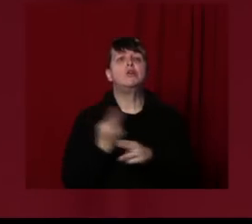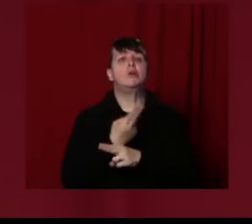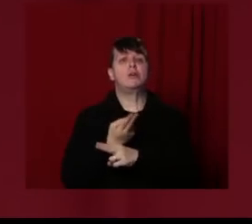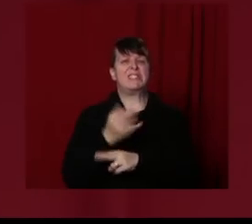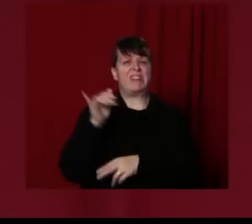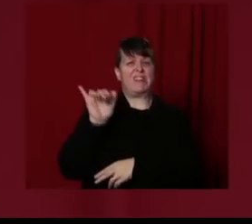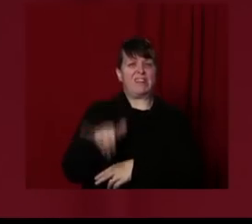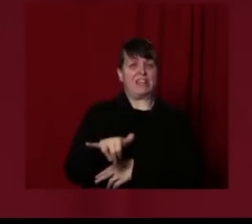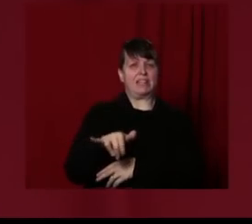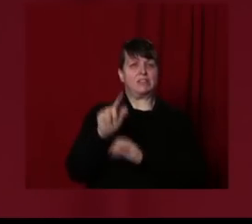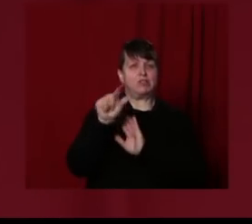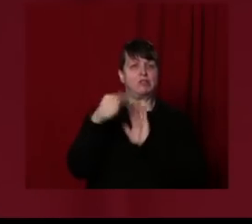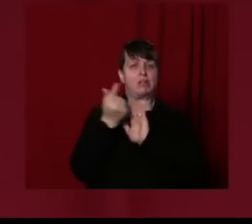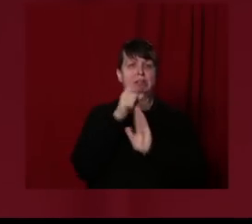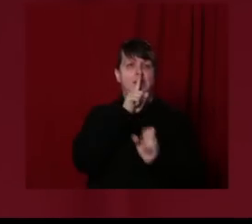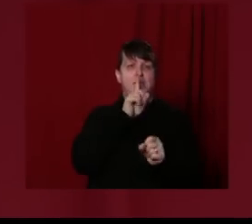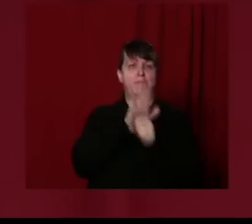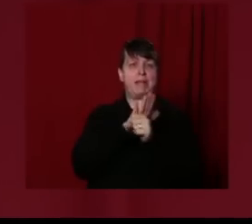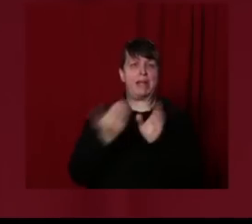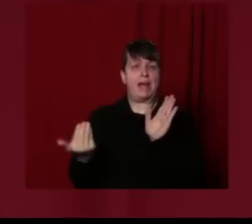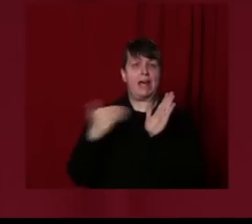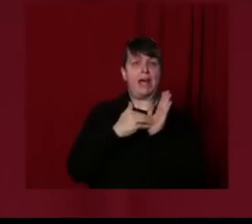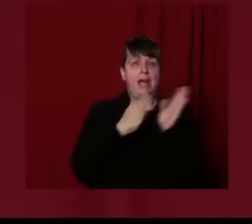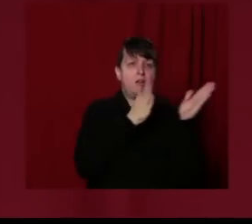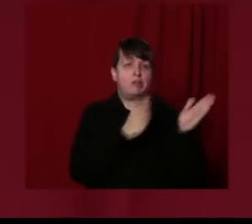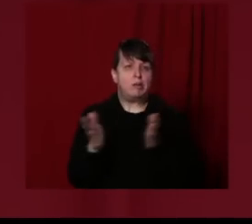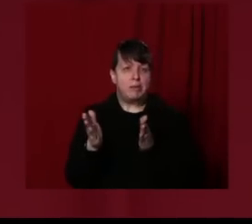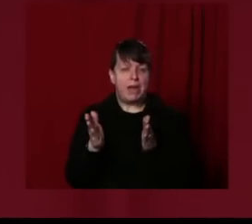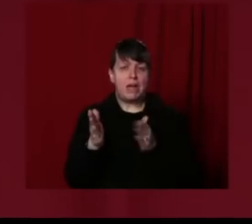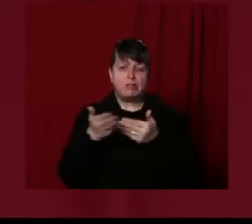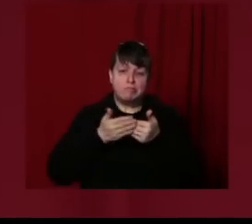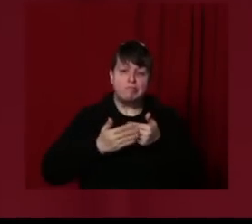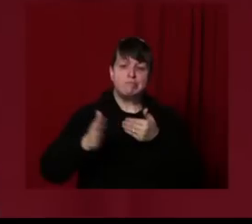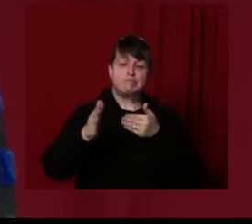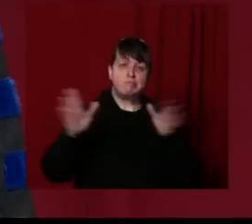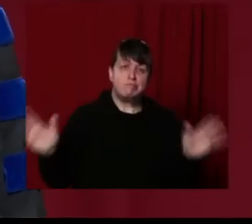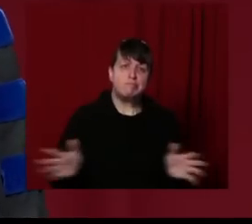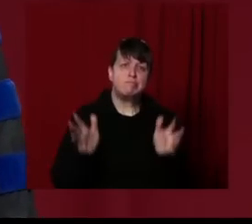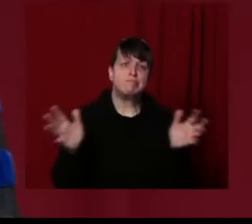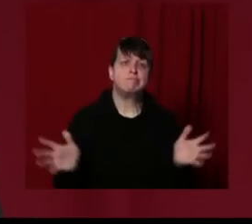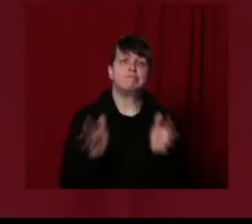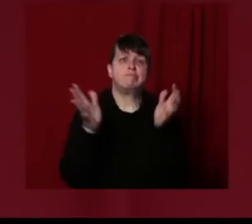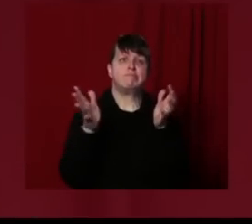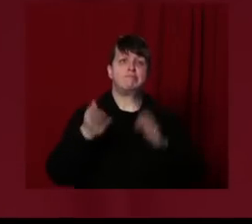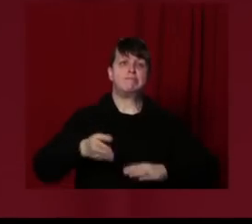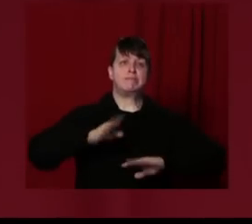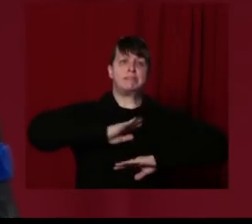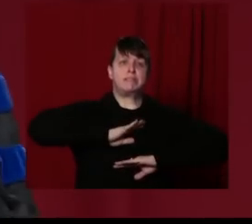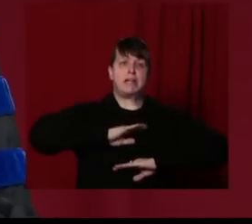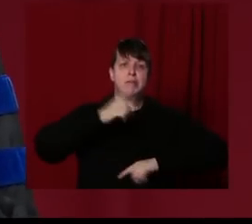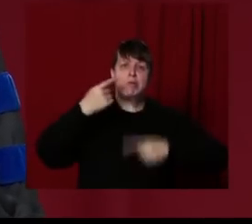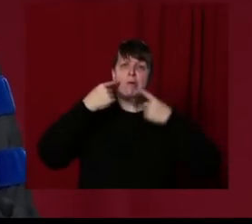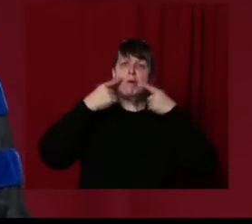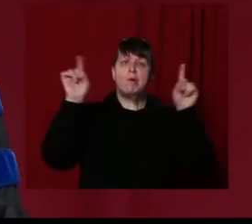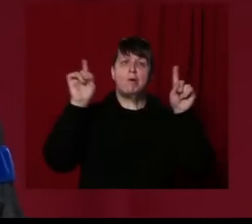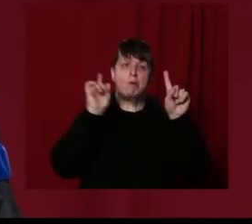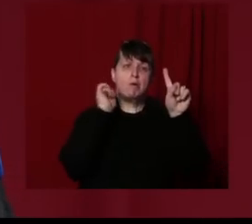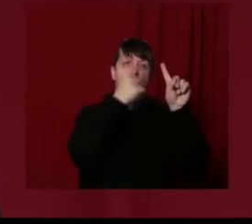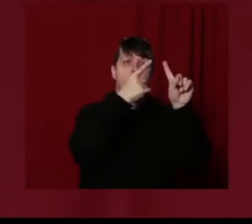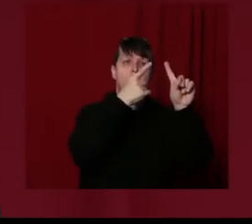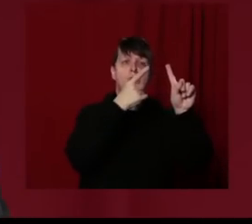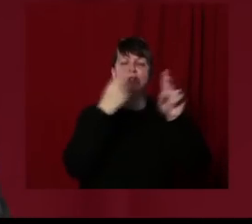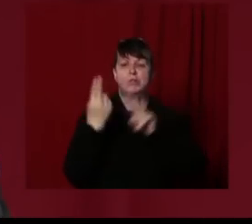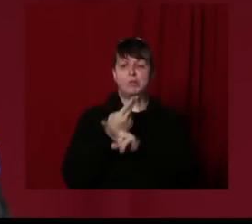graduation to recommit to a plan to push you forward towards the fulfillment of your goals. Use this graduation